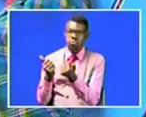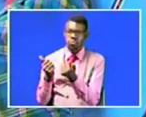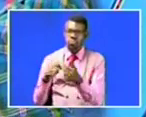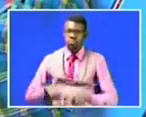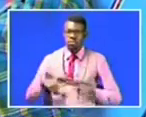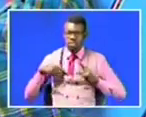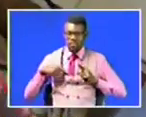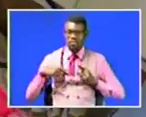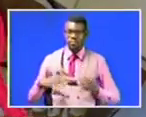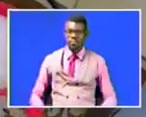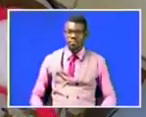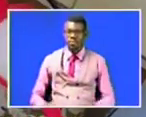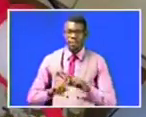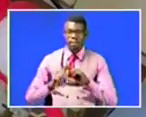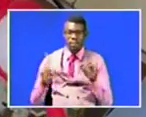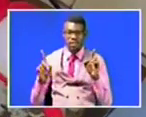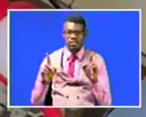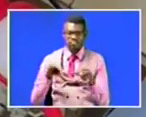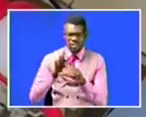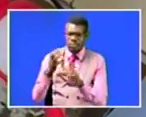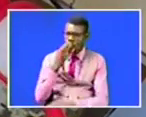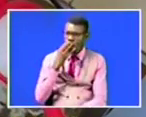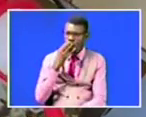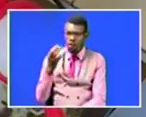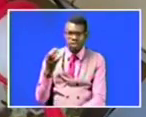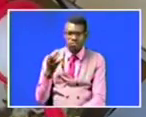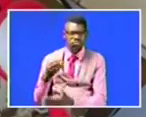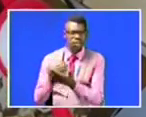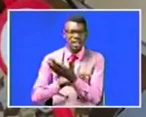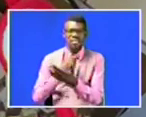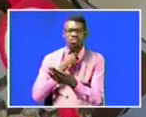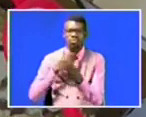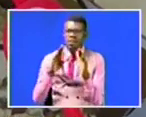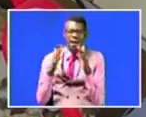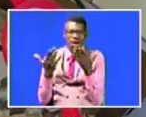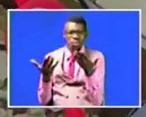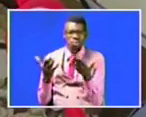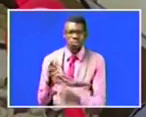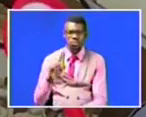longer. But how does taking hot tea expose one to throat cancer?